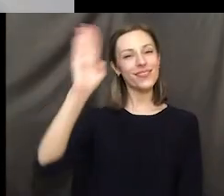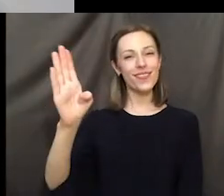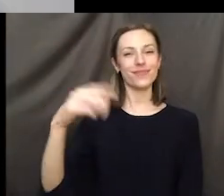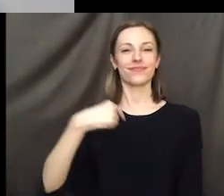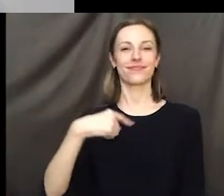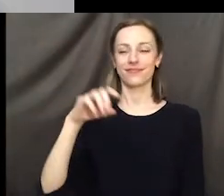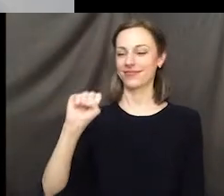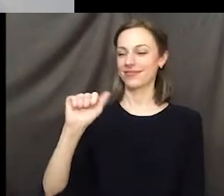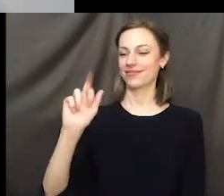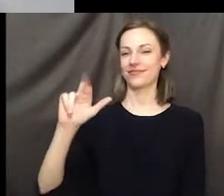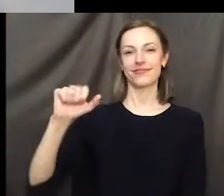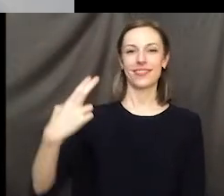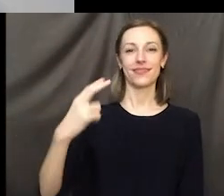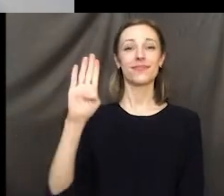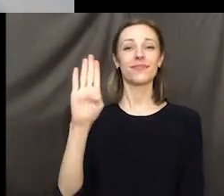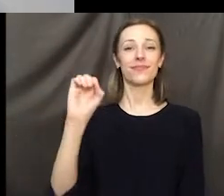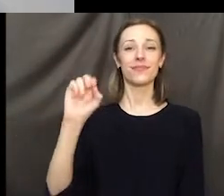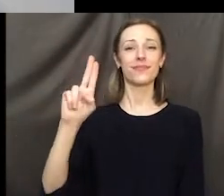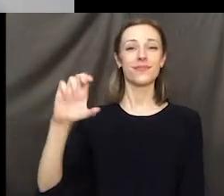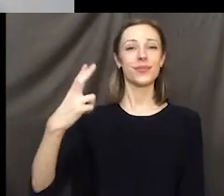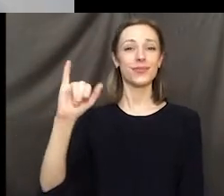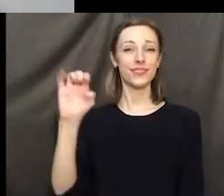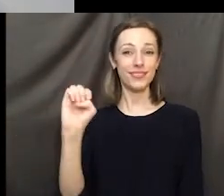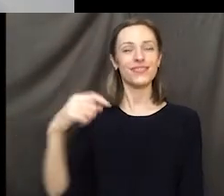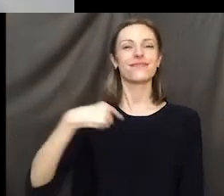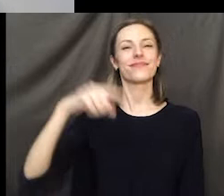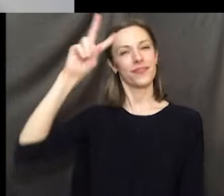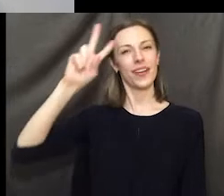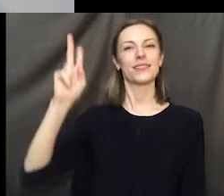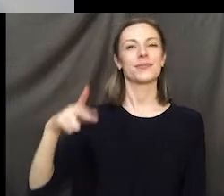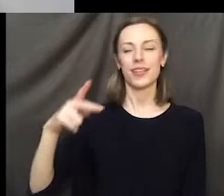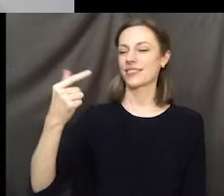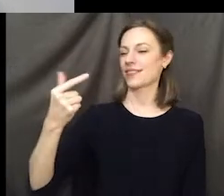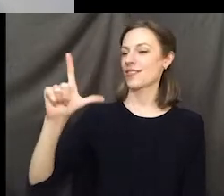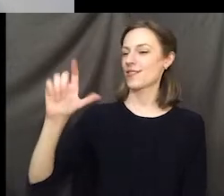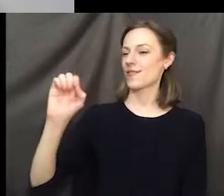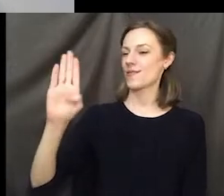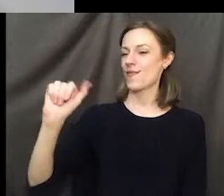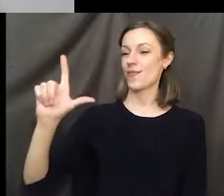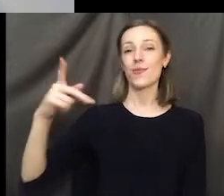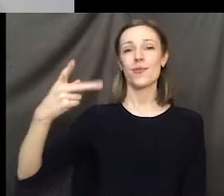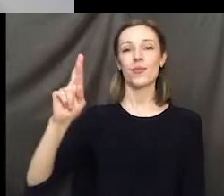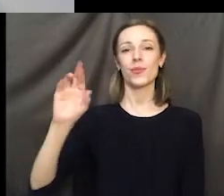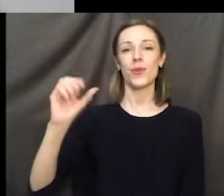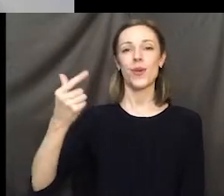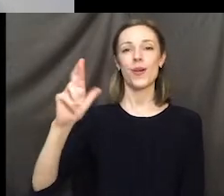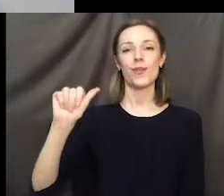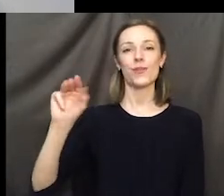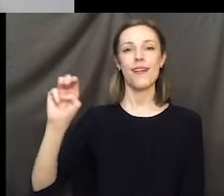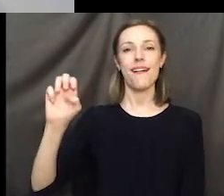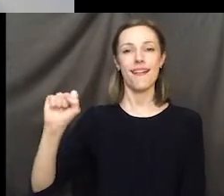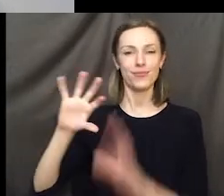Hello, my name is Sarah Bouchie, and I'm Vice President of Global Programs at the LEGO Foundation. I'm pleased to be able to join